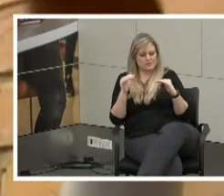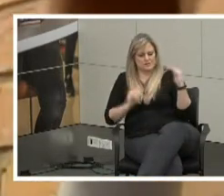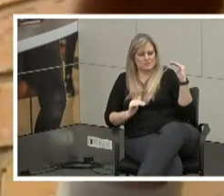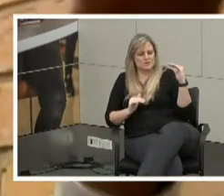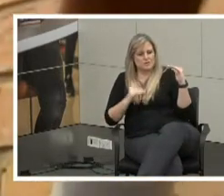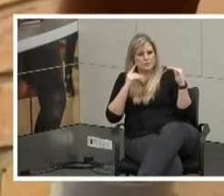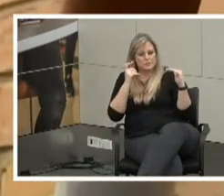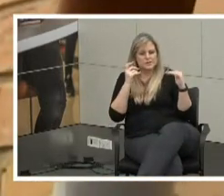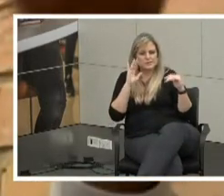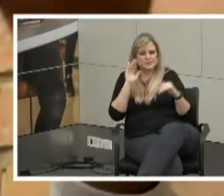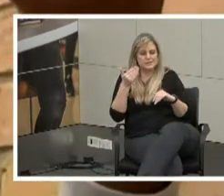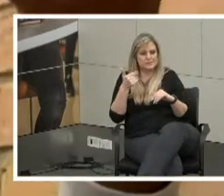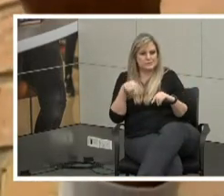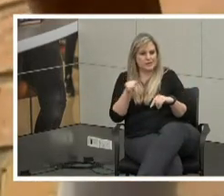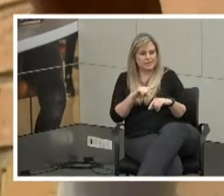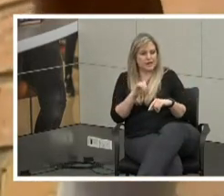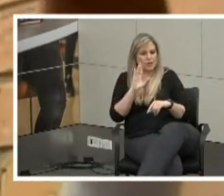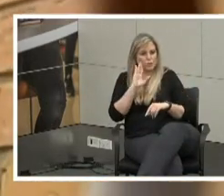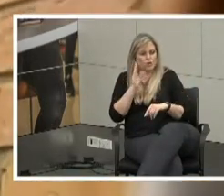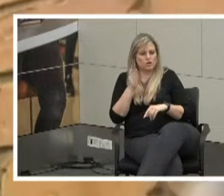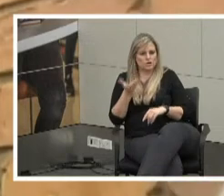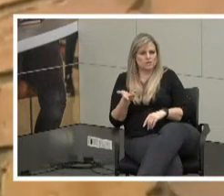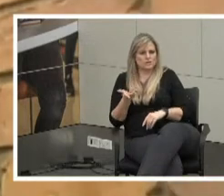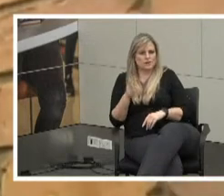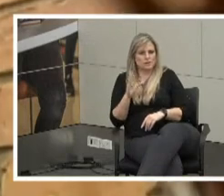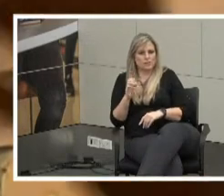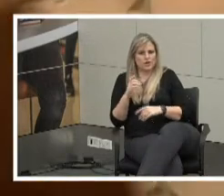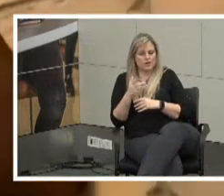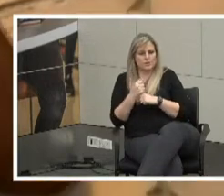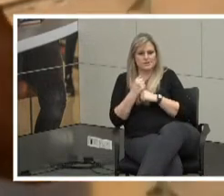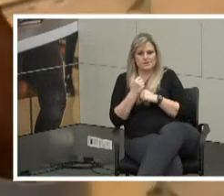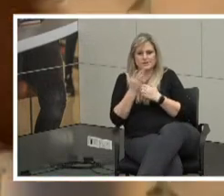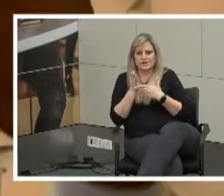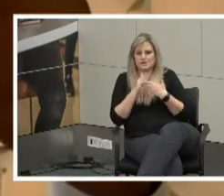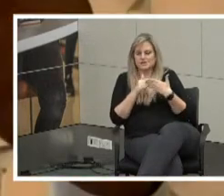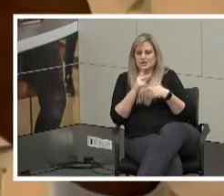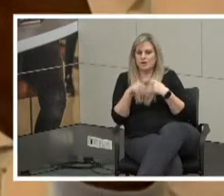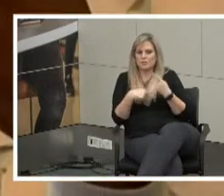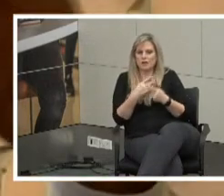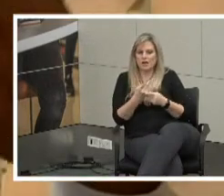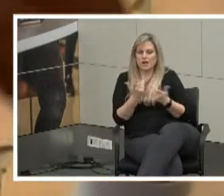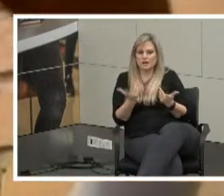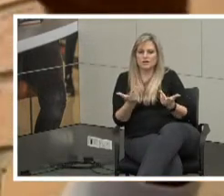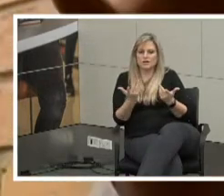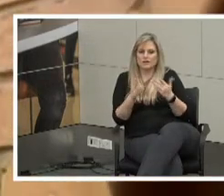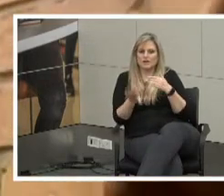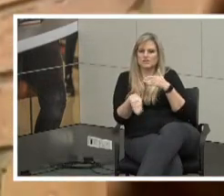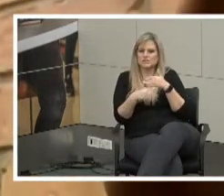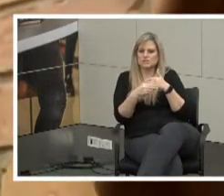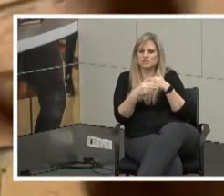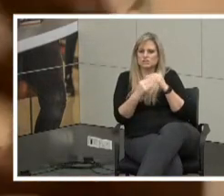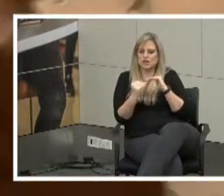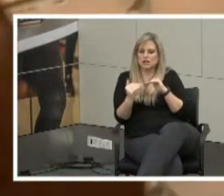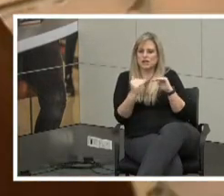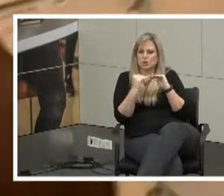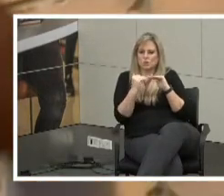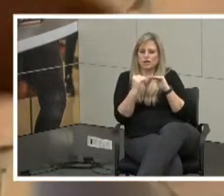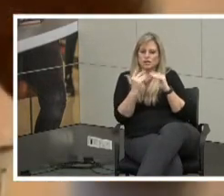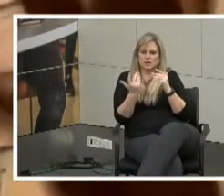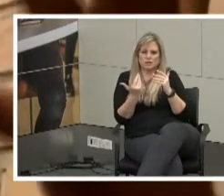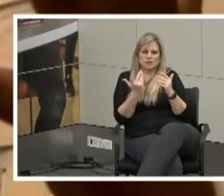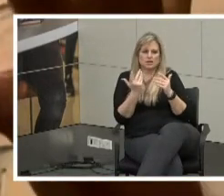seems like they would be receiving some sort of additional equality if you